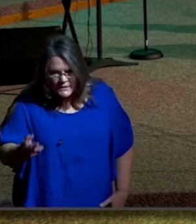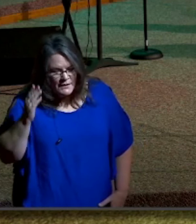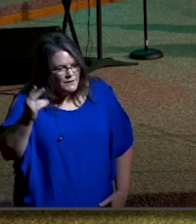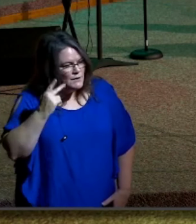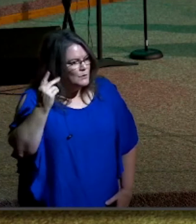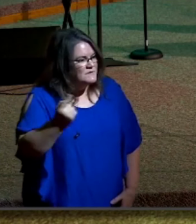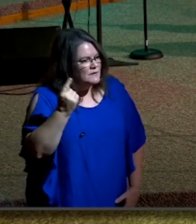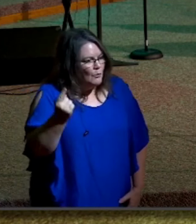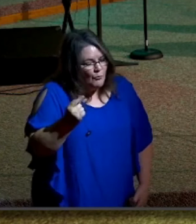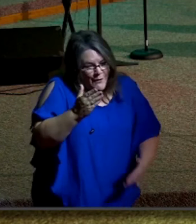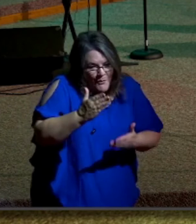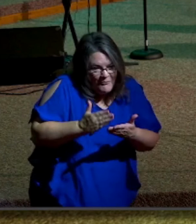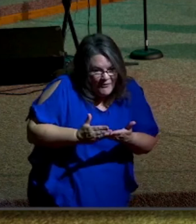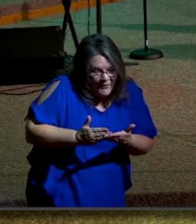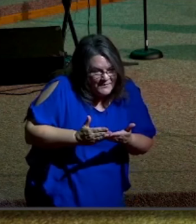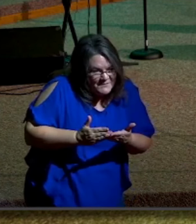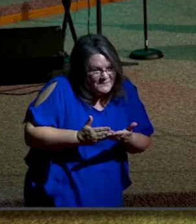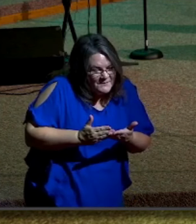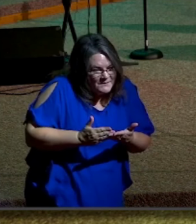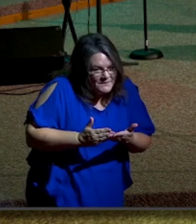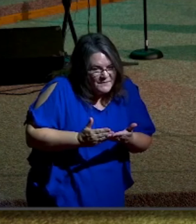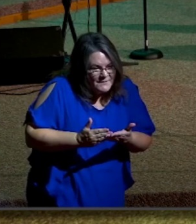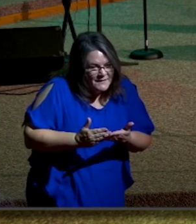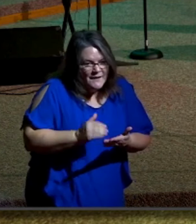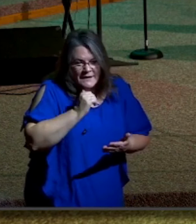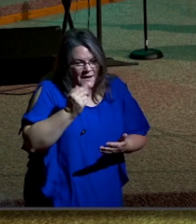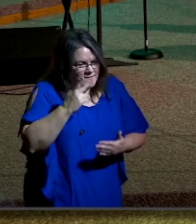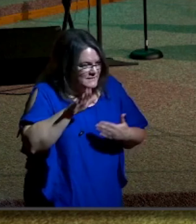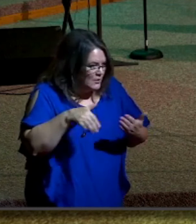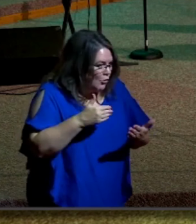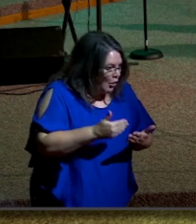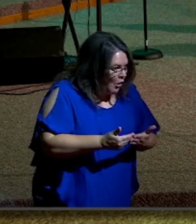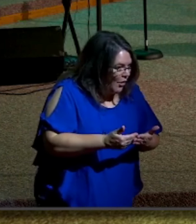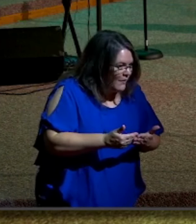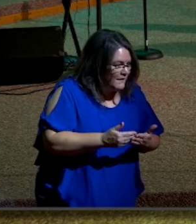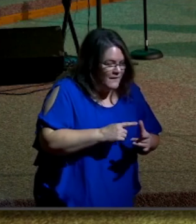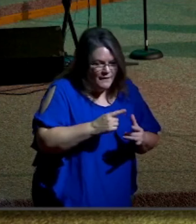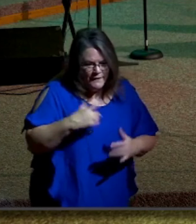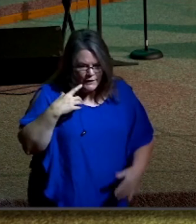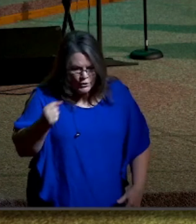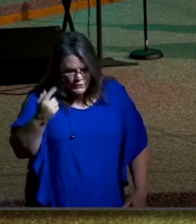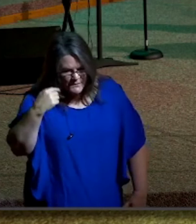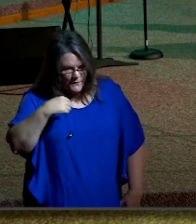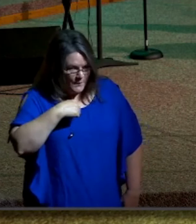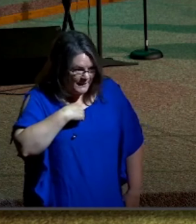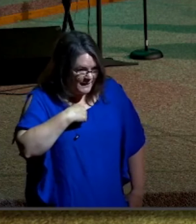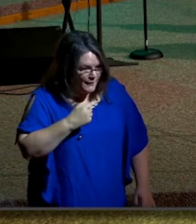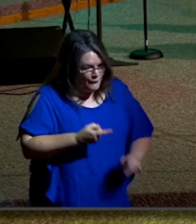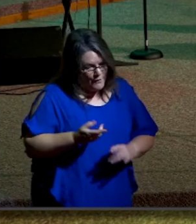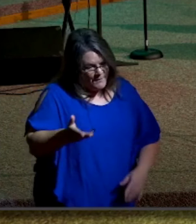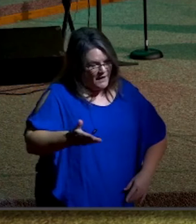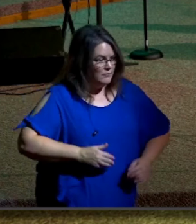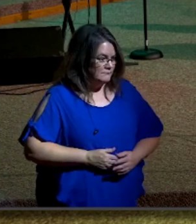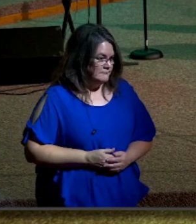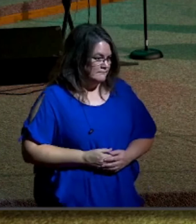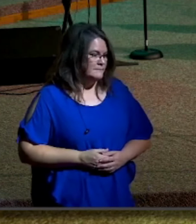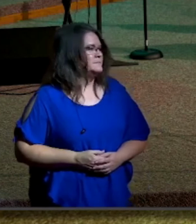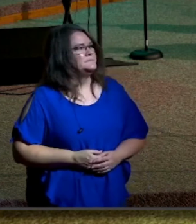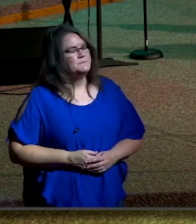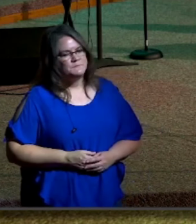fraction of them and shall not see them all. Then curse them for me from there." Well, here's